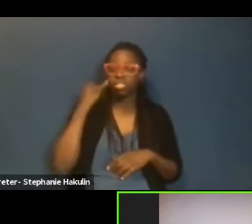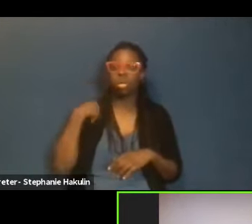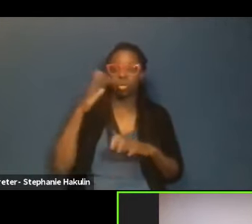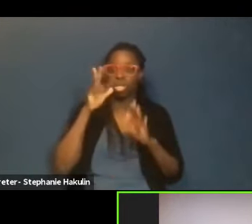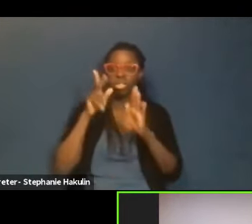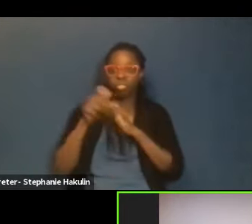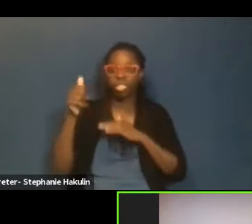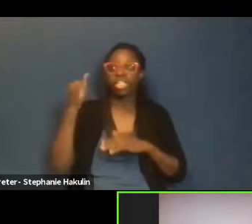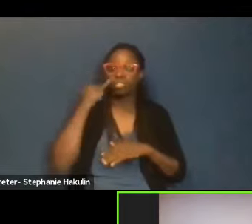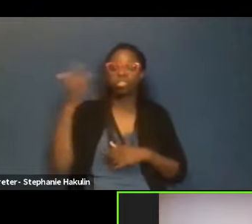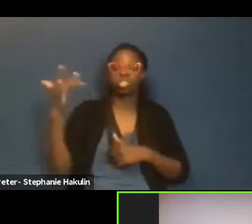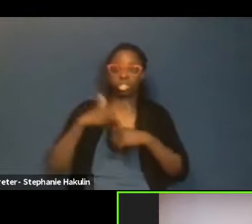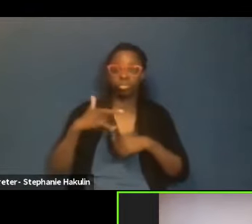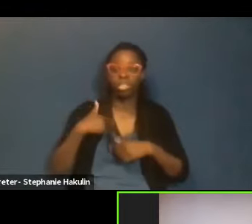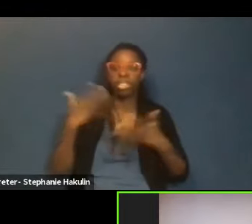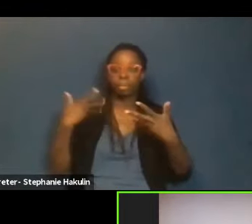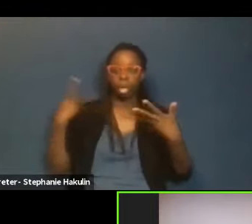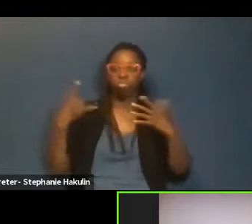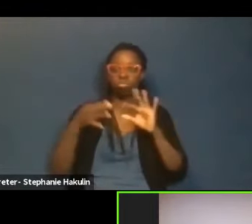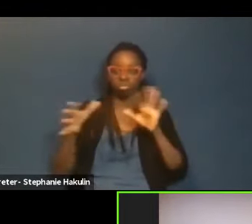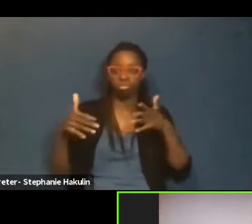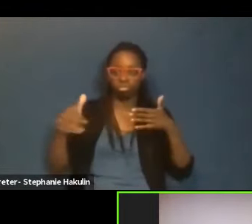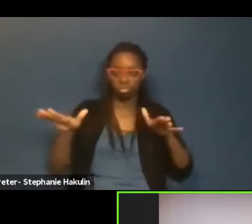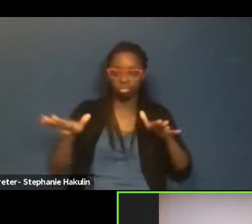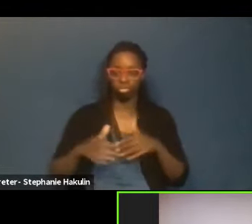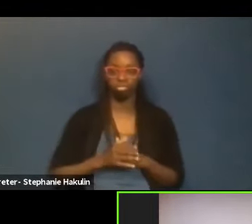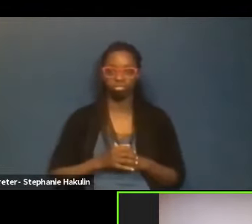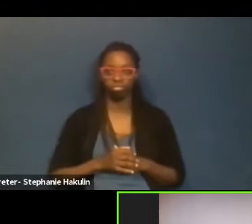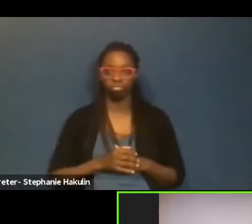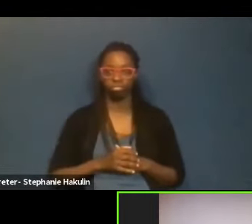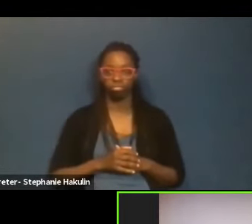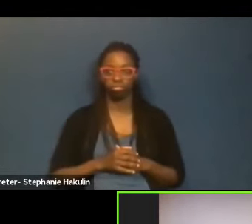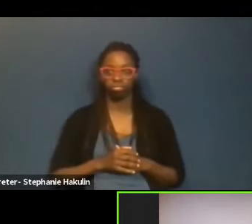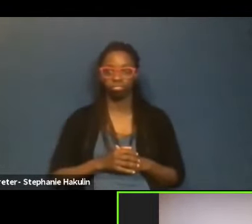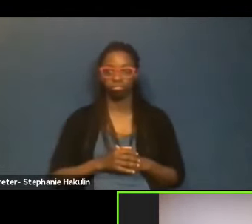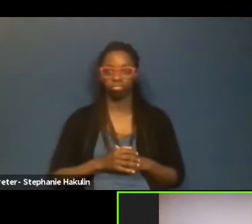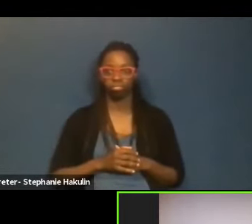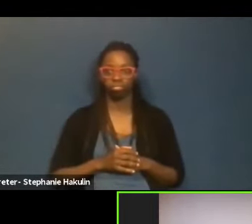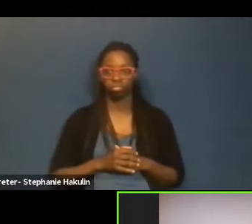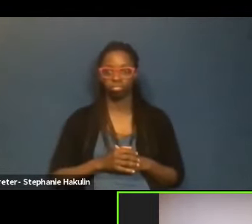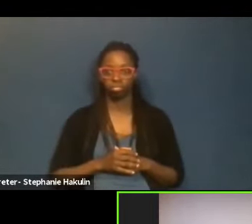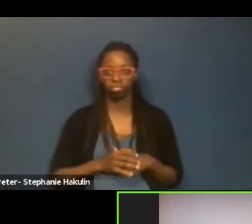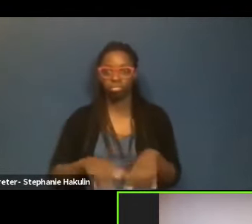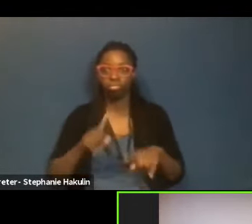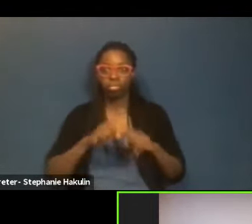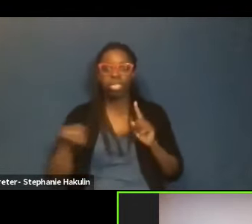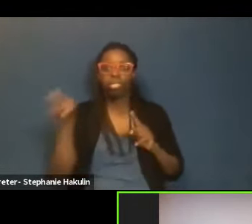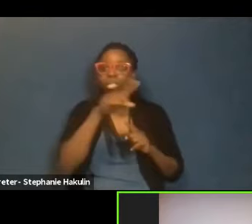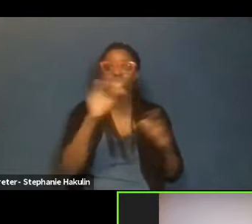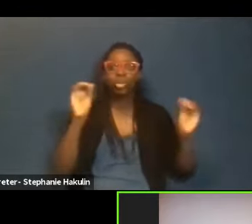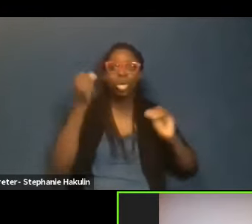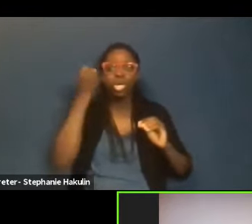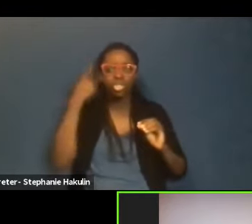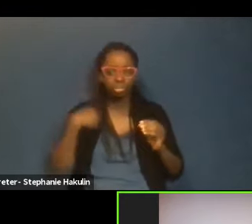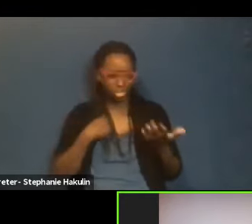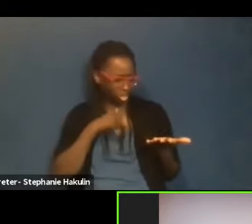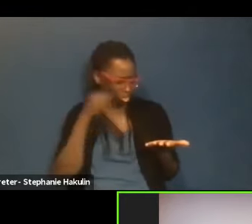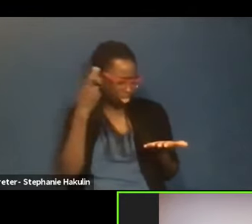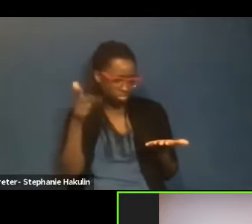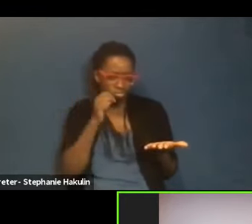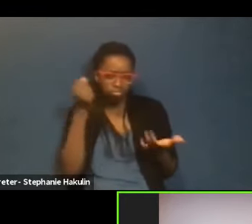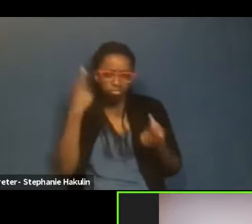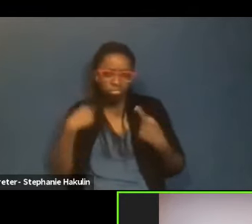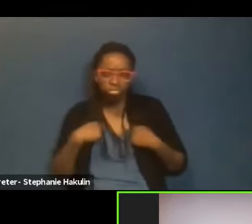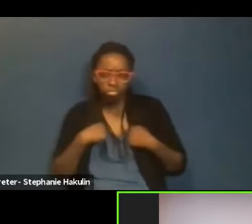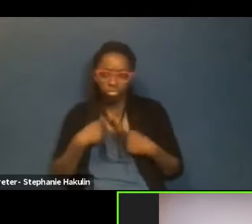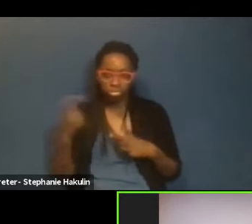but because no one understands him like I do, I didn't know that understanding meant allowing my body to